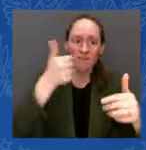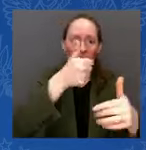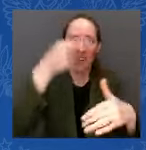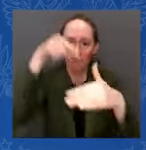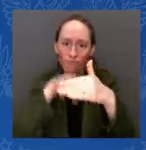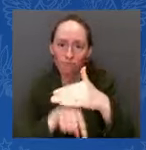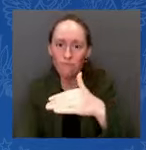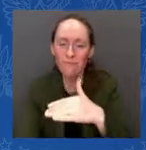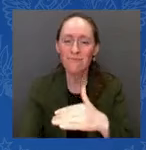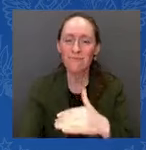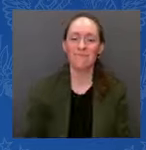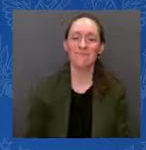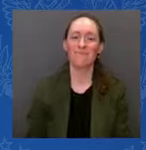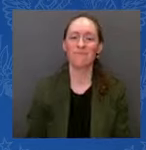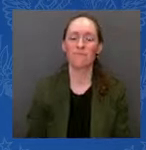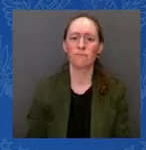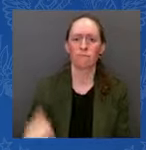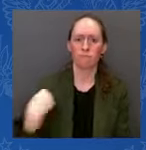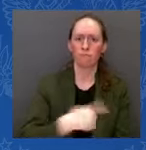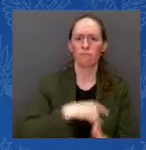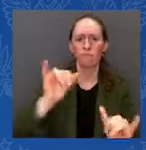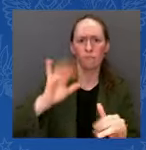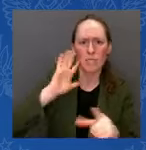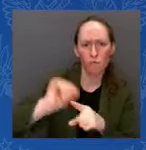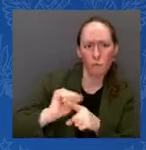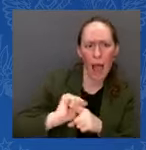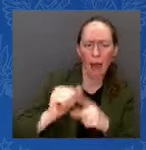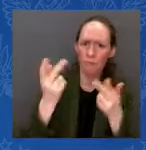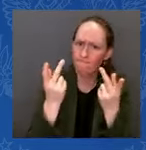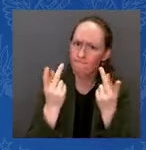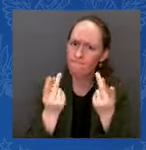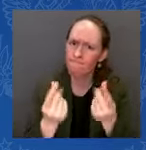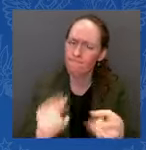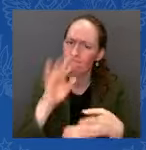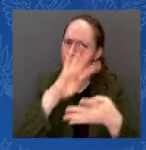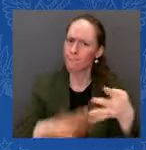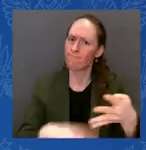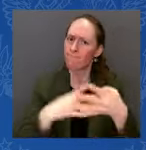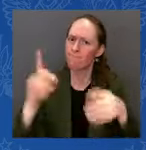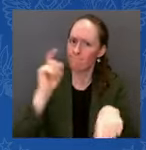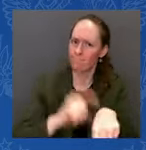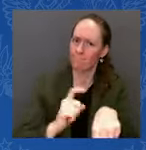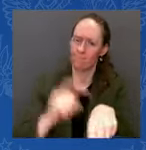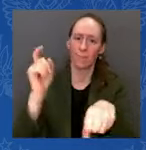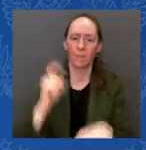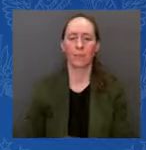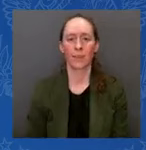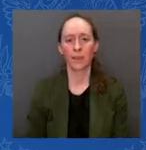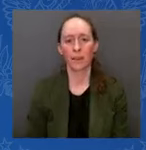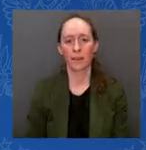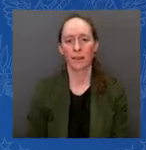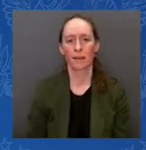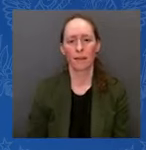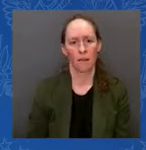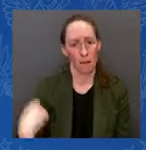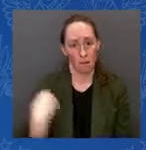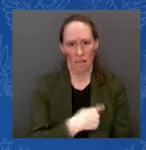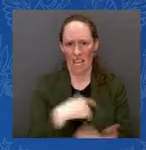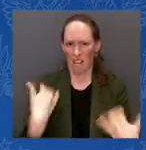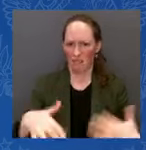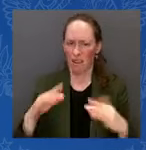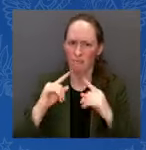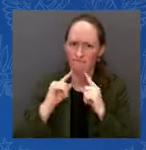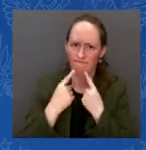another. We're backing it up with significant investments to strengthen the industrial bases in each of our countries in order to build